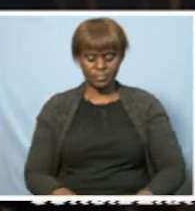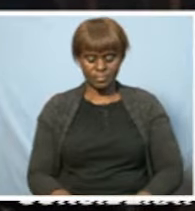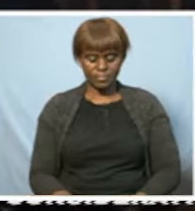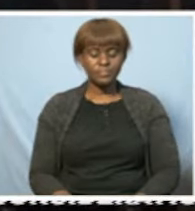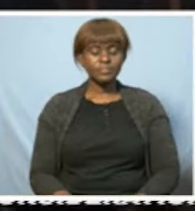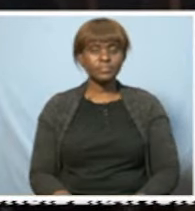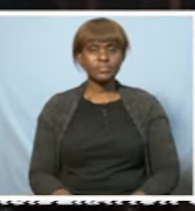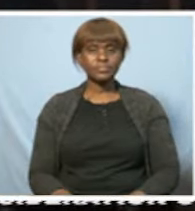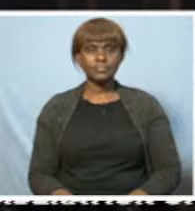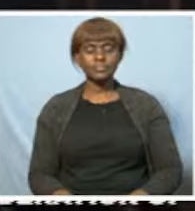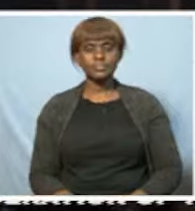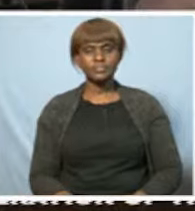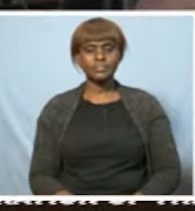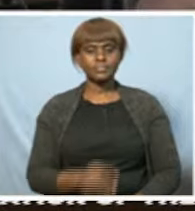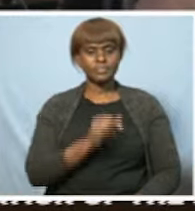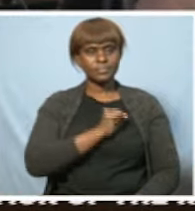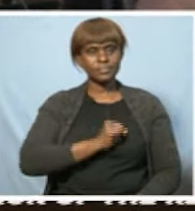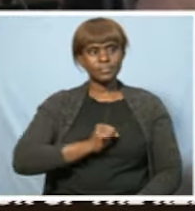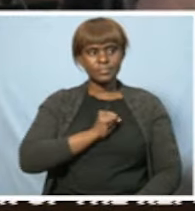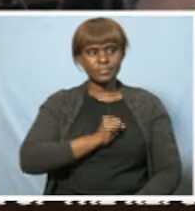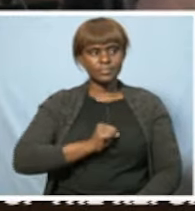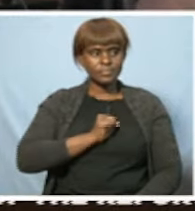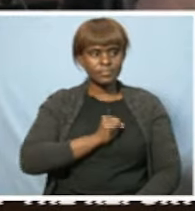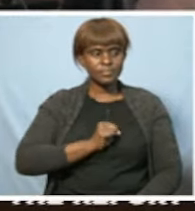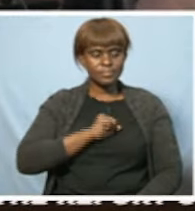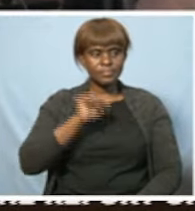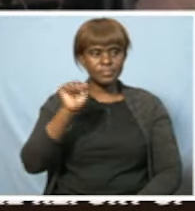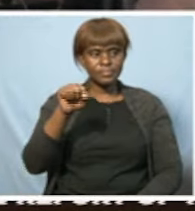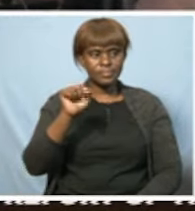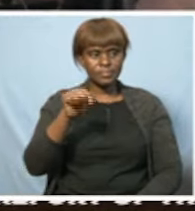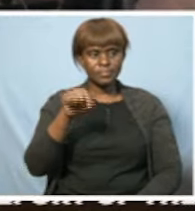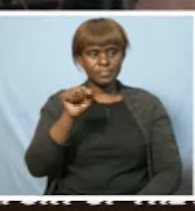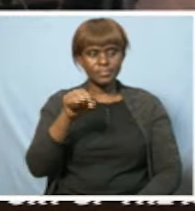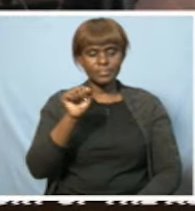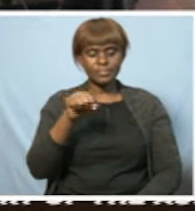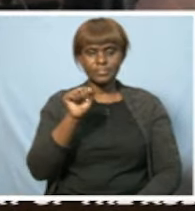Hello? Oh, sorry. Yes, the